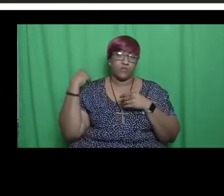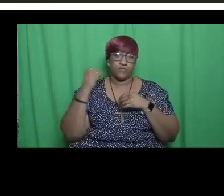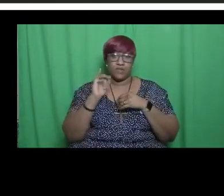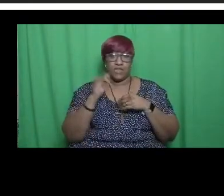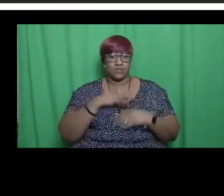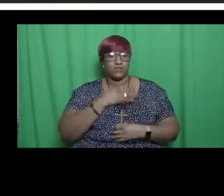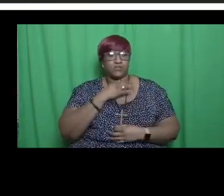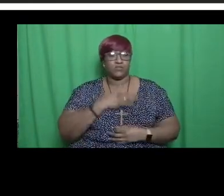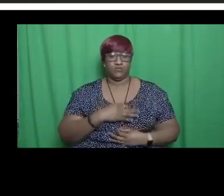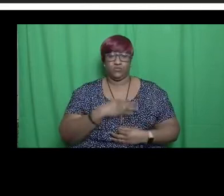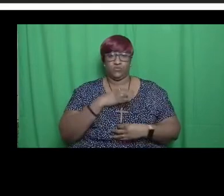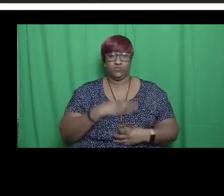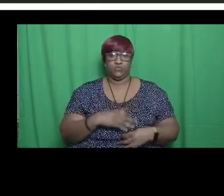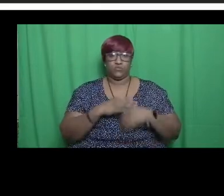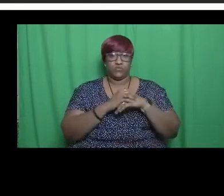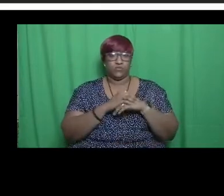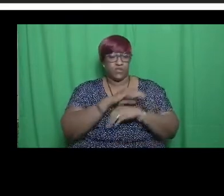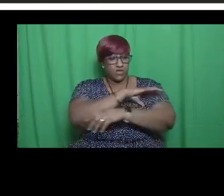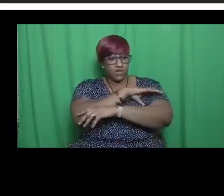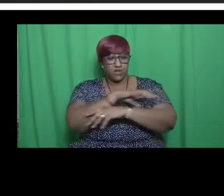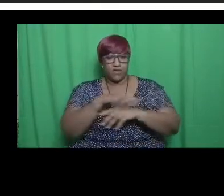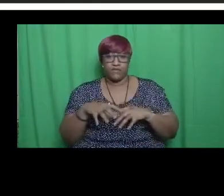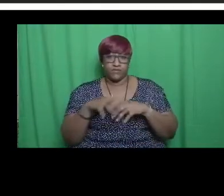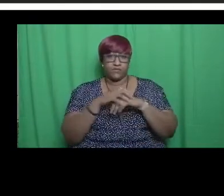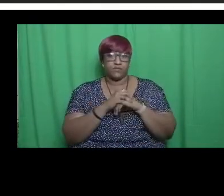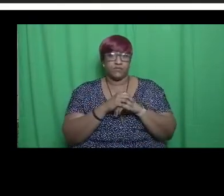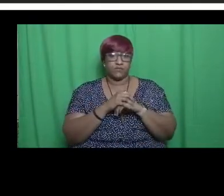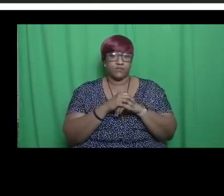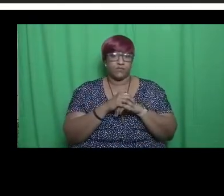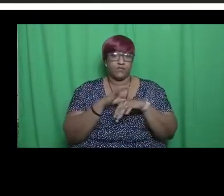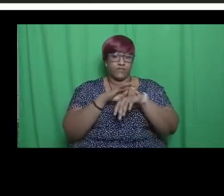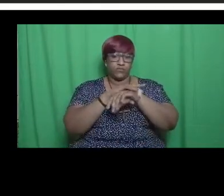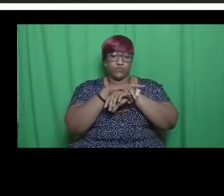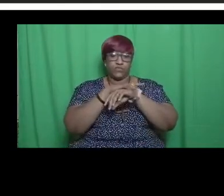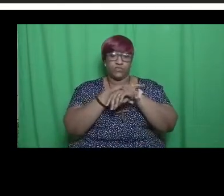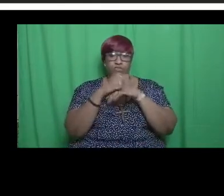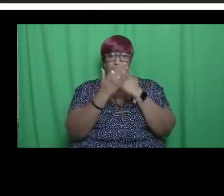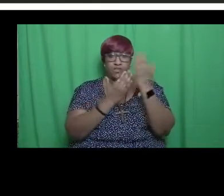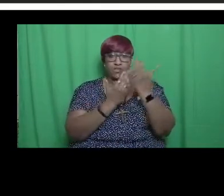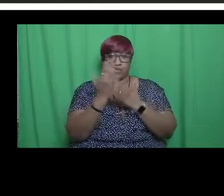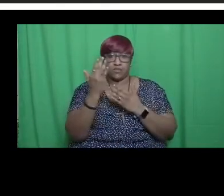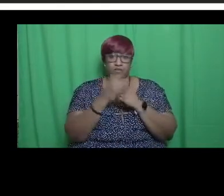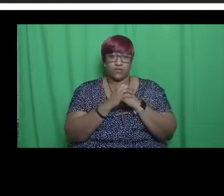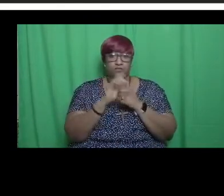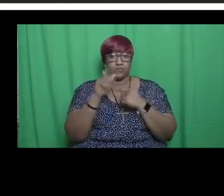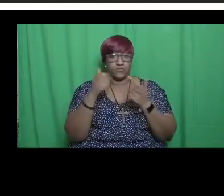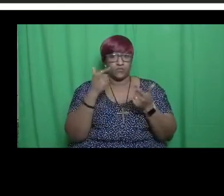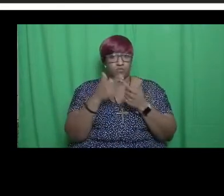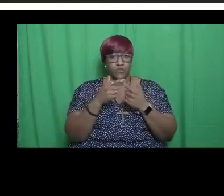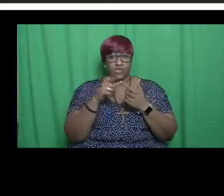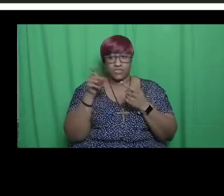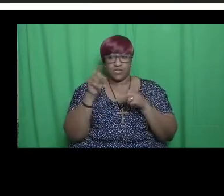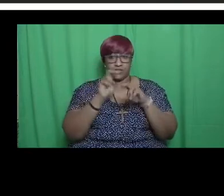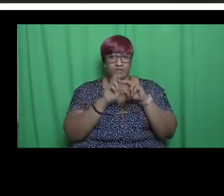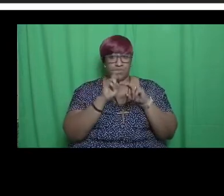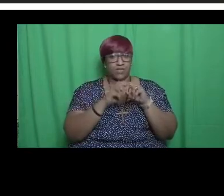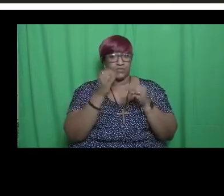suit coat. It came and it covered a large part of the wrist and the hands. When they sat down to eat, the way